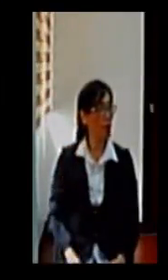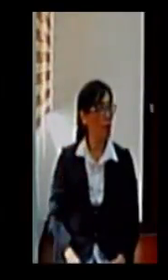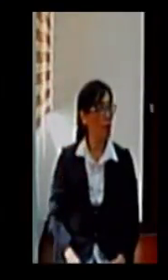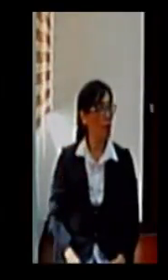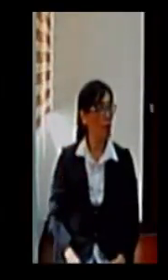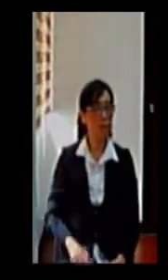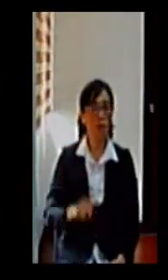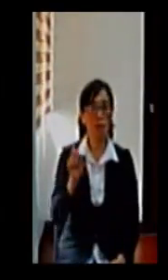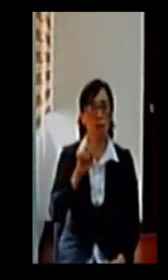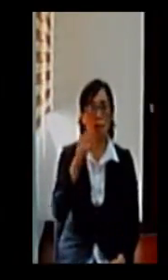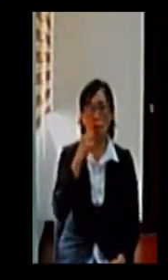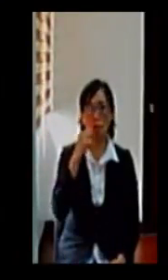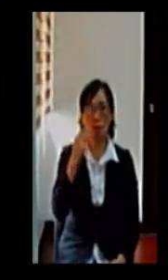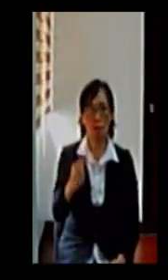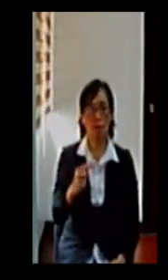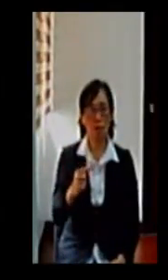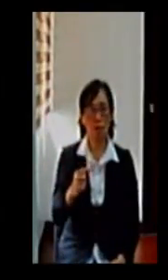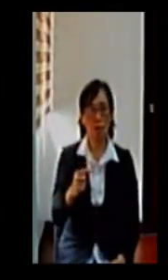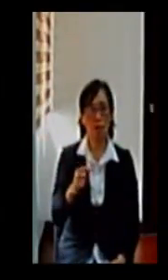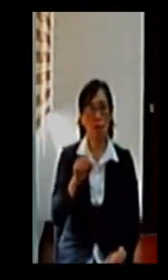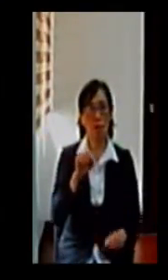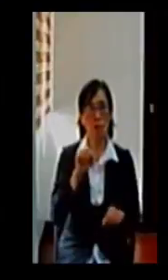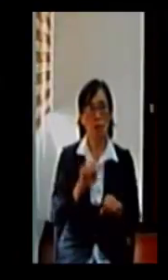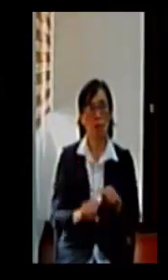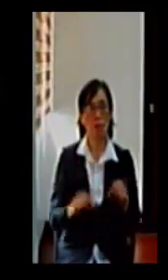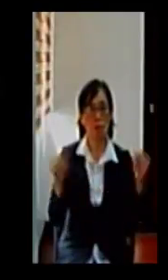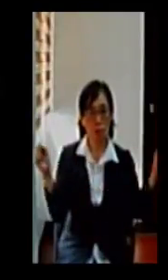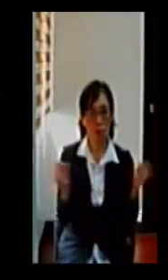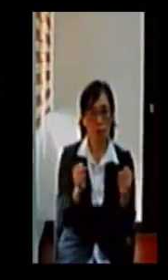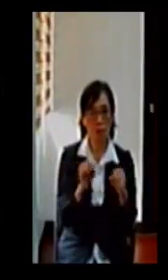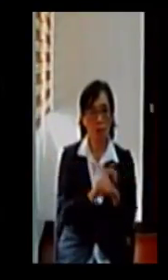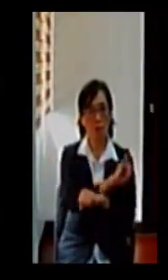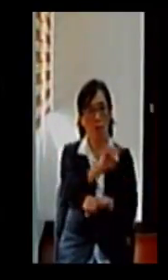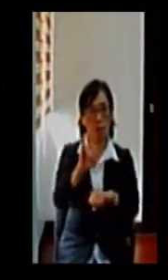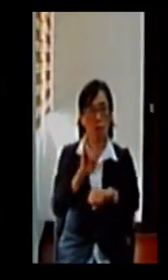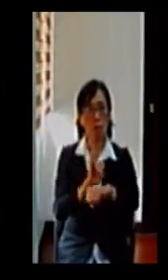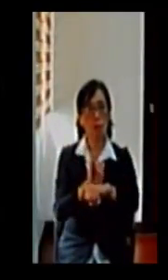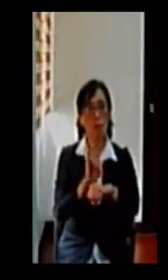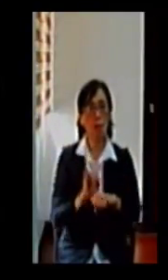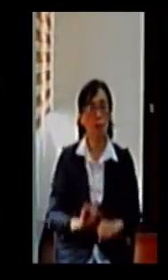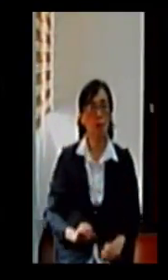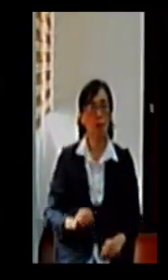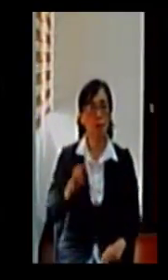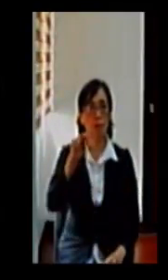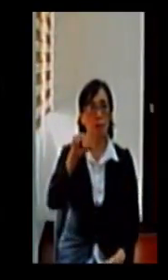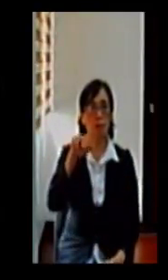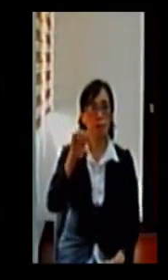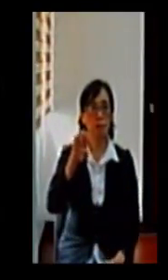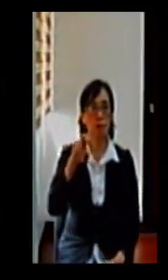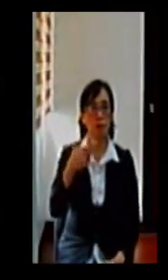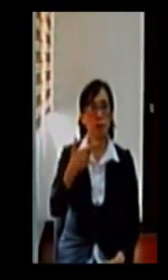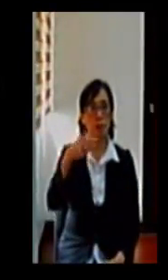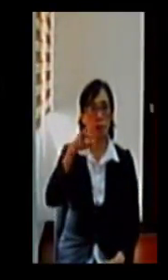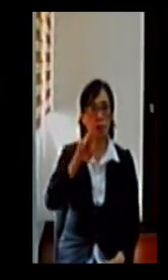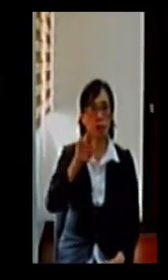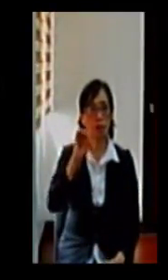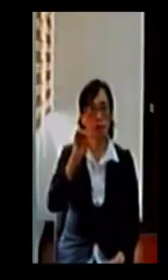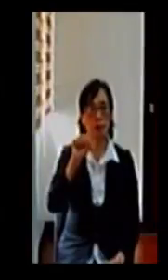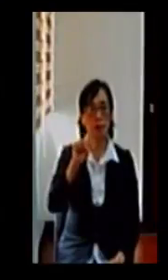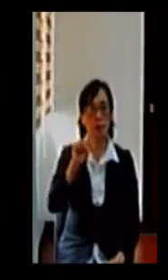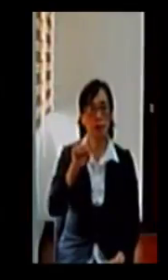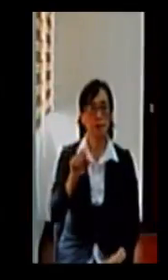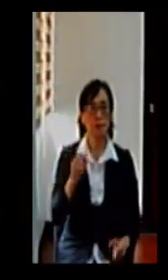what I'm saying is that most of the small islands, Negros, Panay, compared to